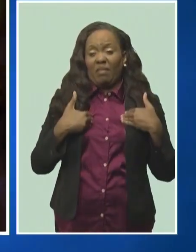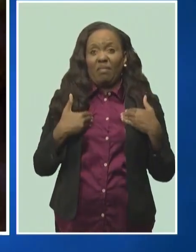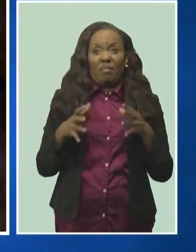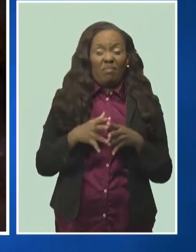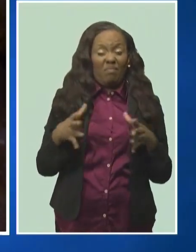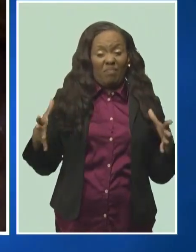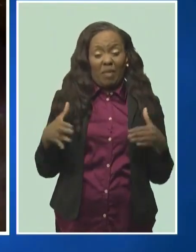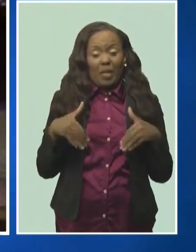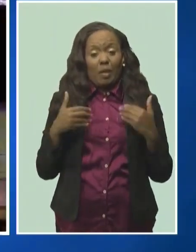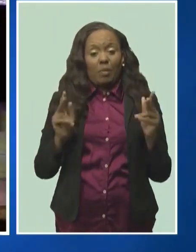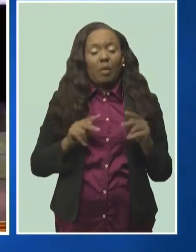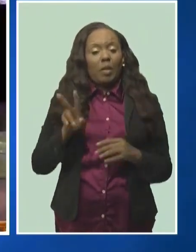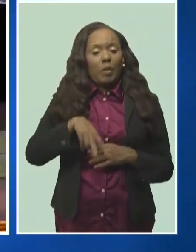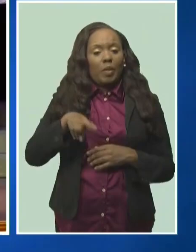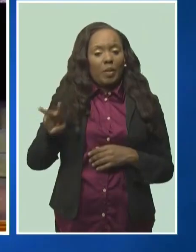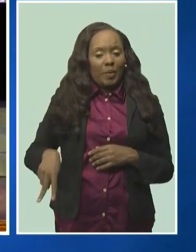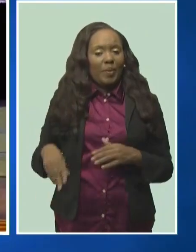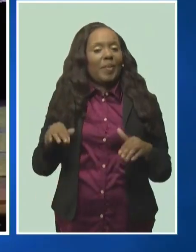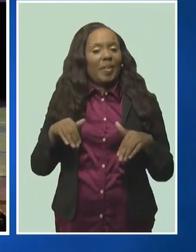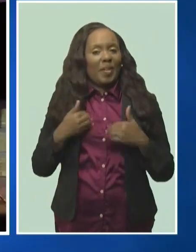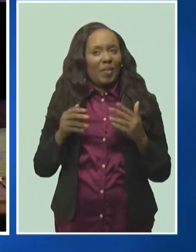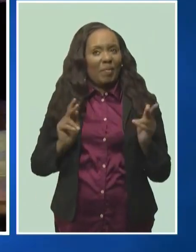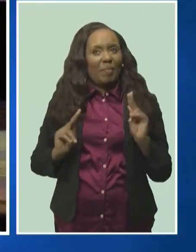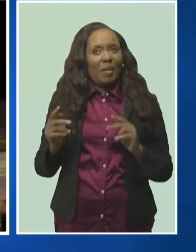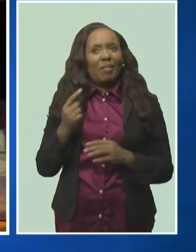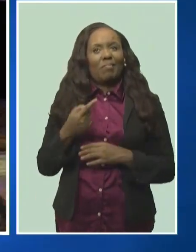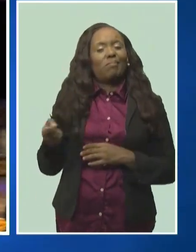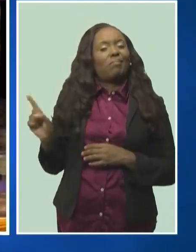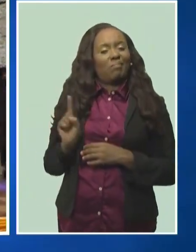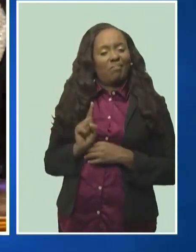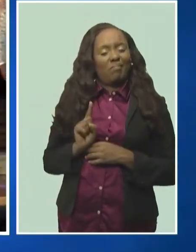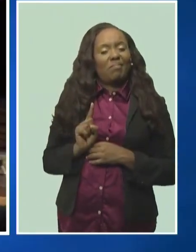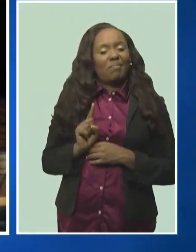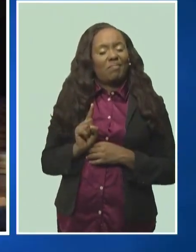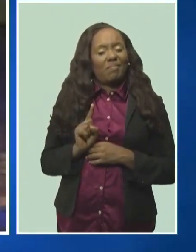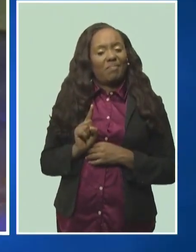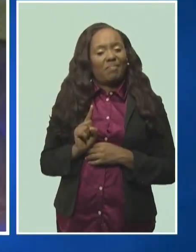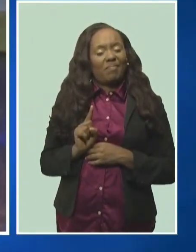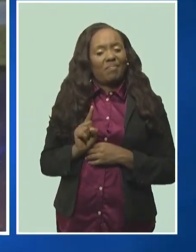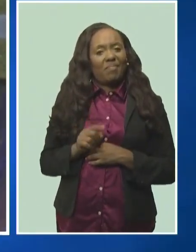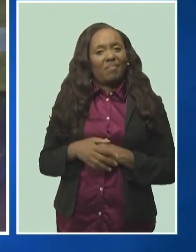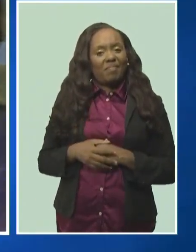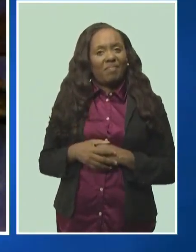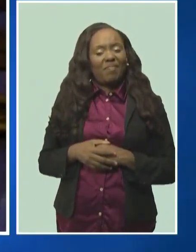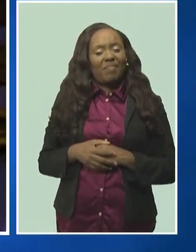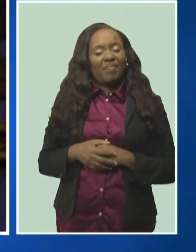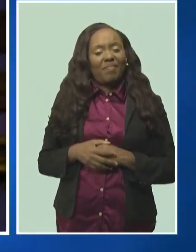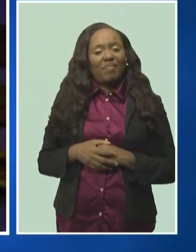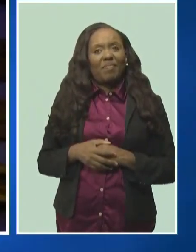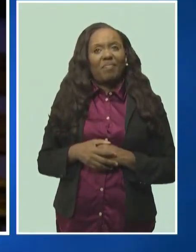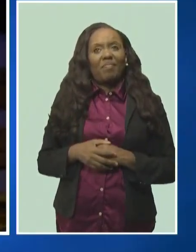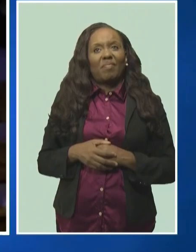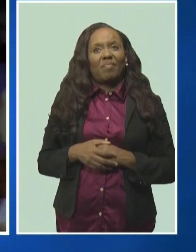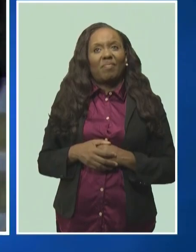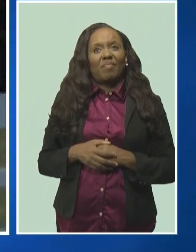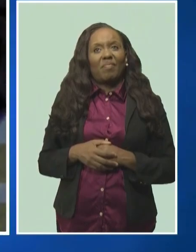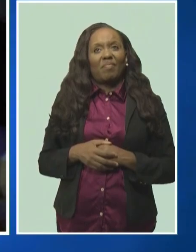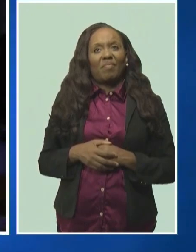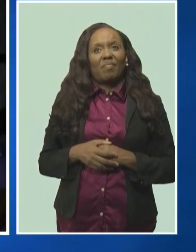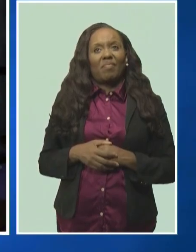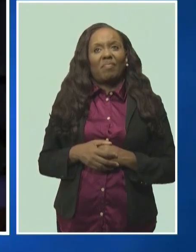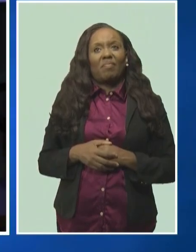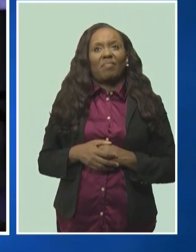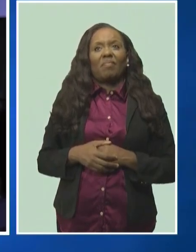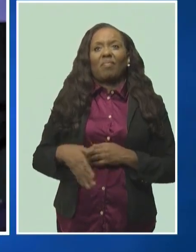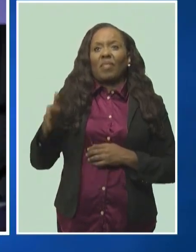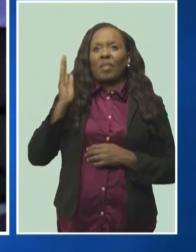young people, 22 young people who are going to be on stage. They will be doing the main segments for the